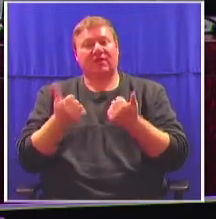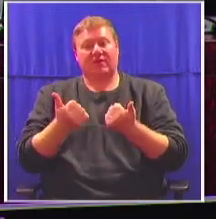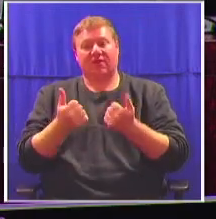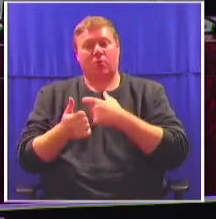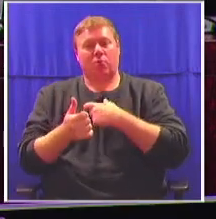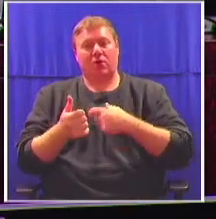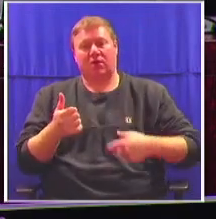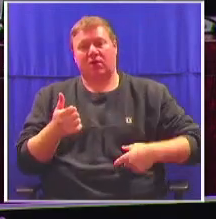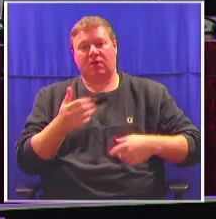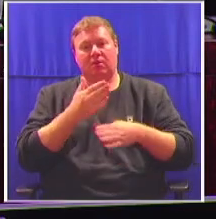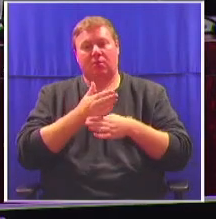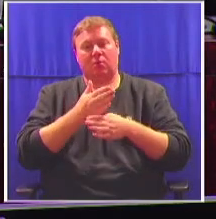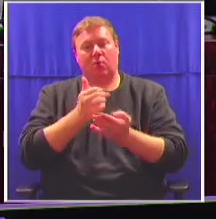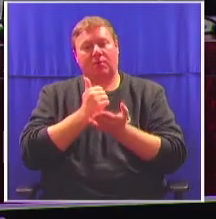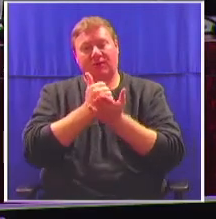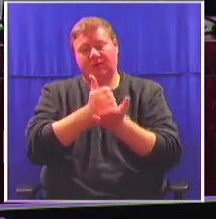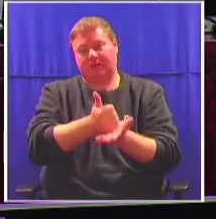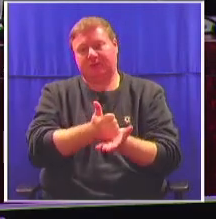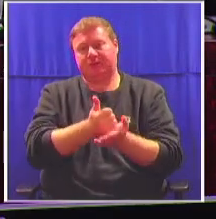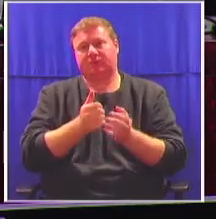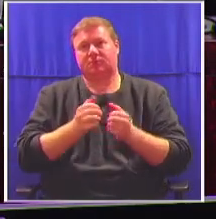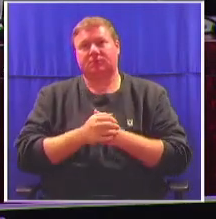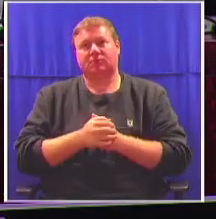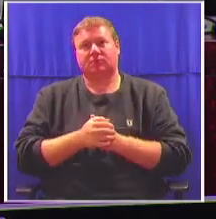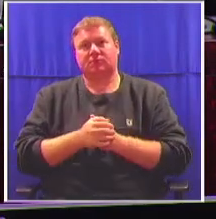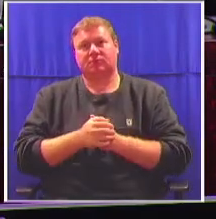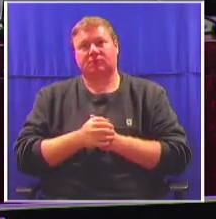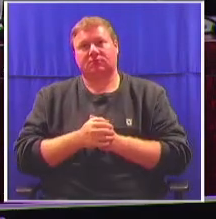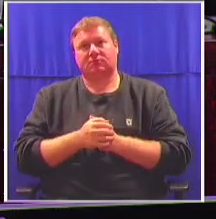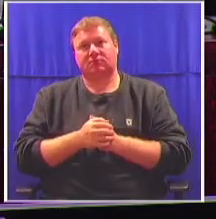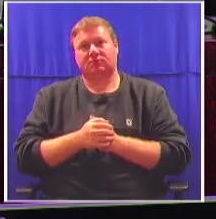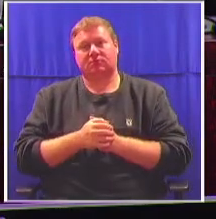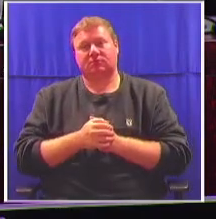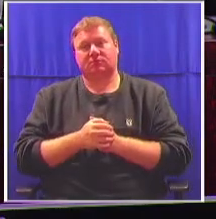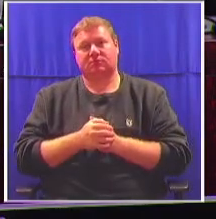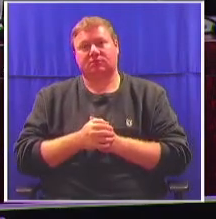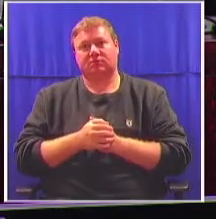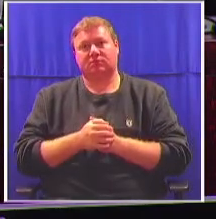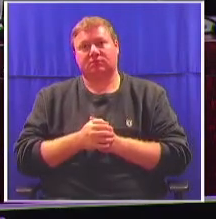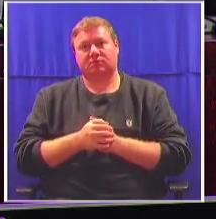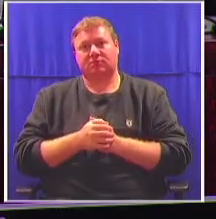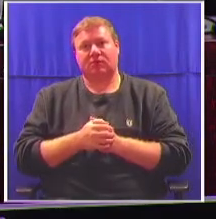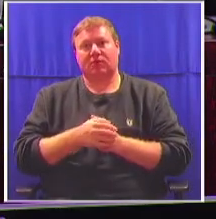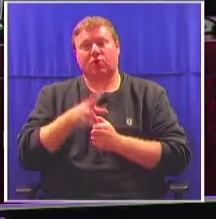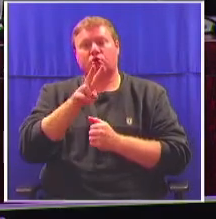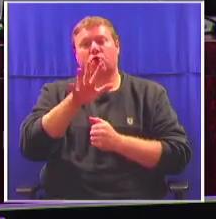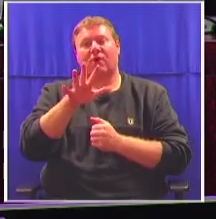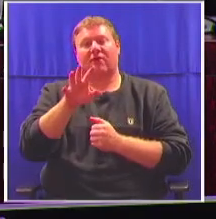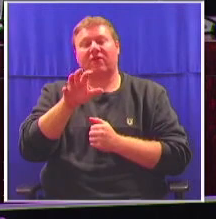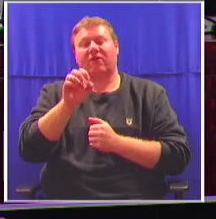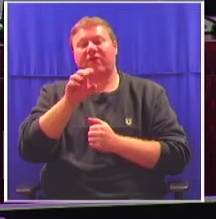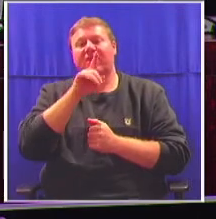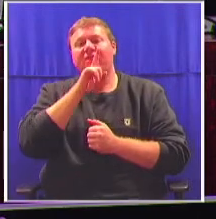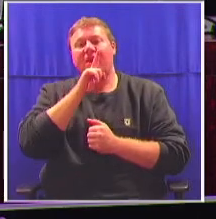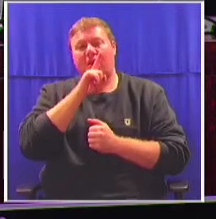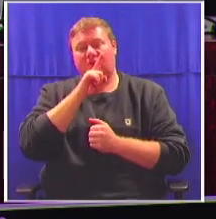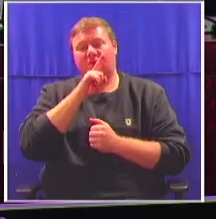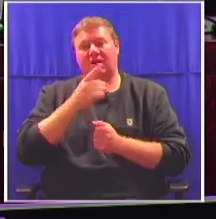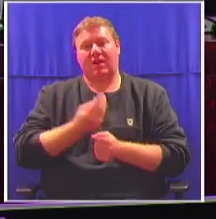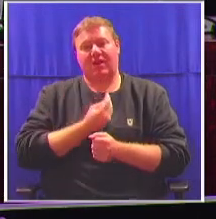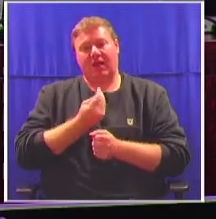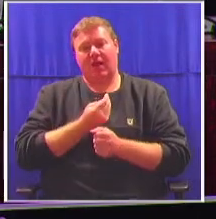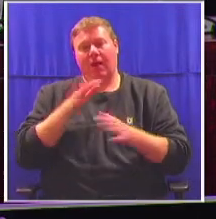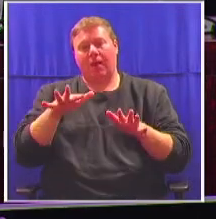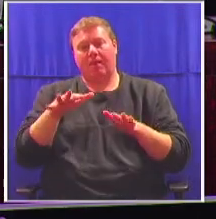presidential employment stimulus, around 250,000 young people will be appointed and